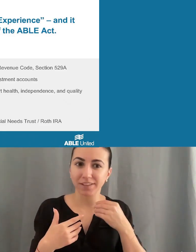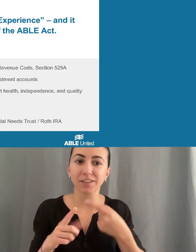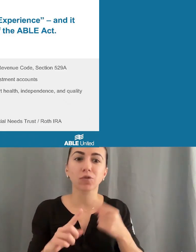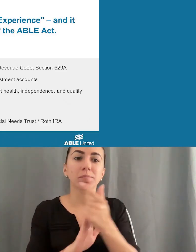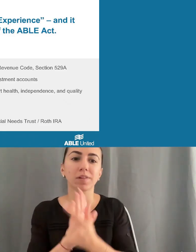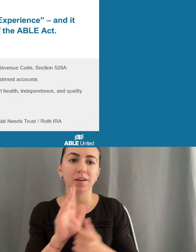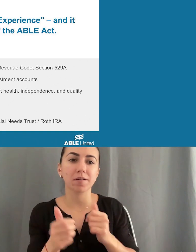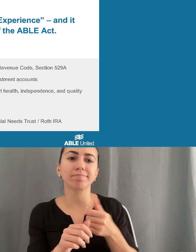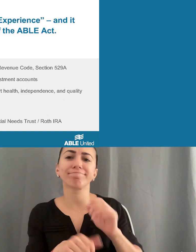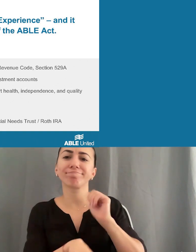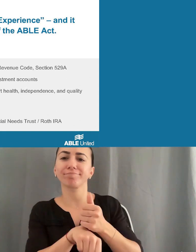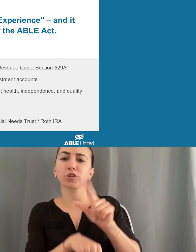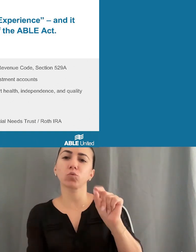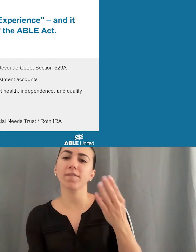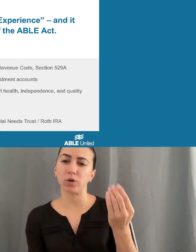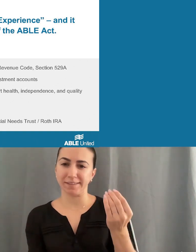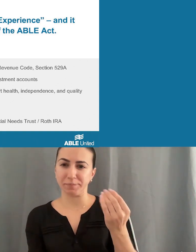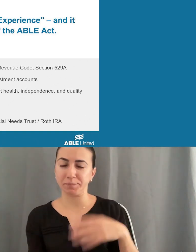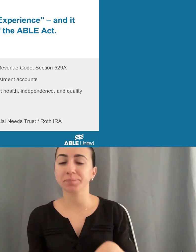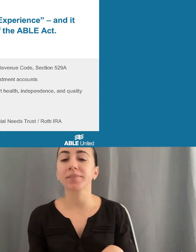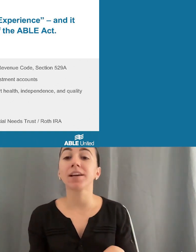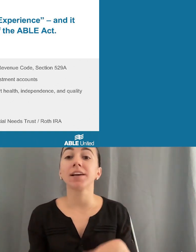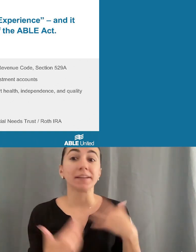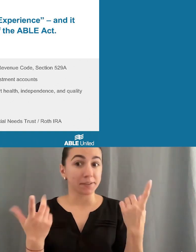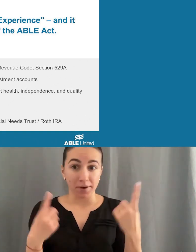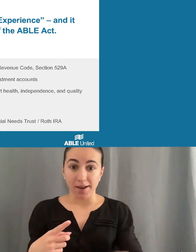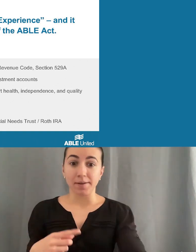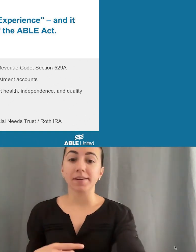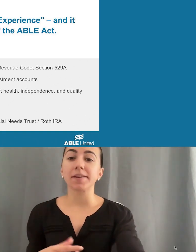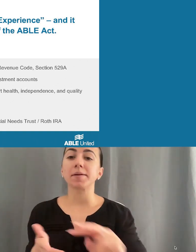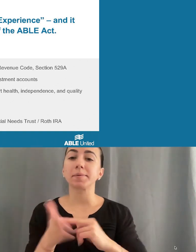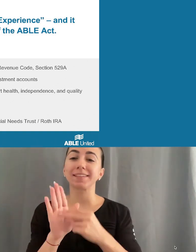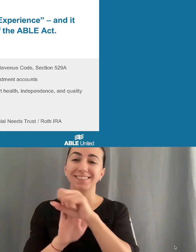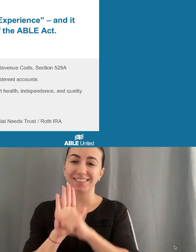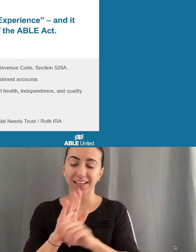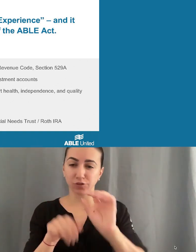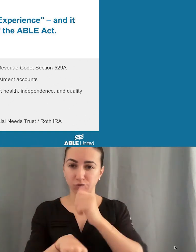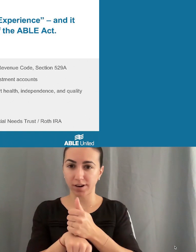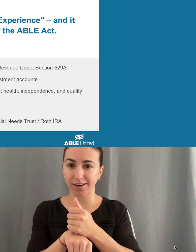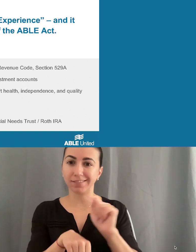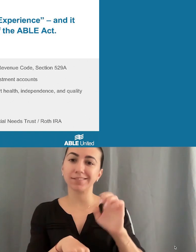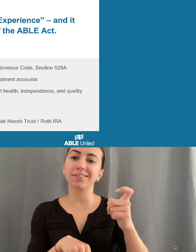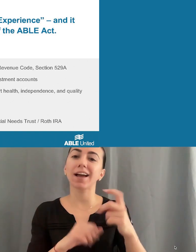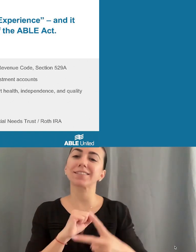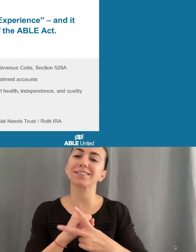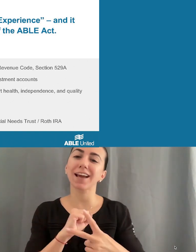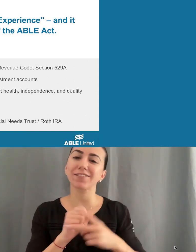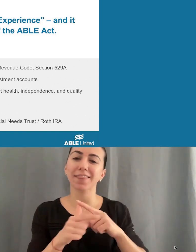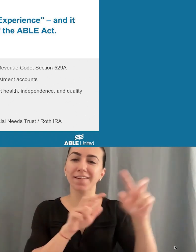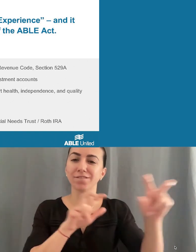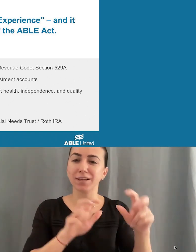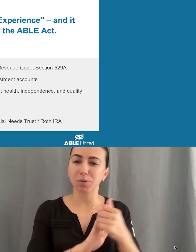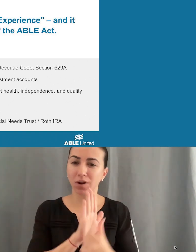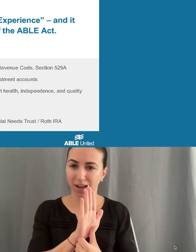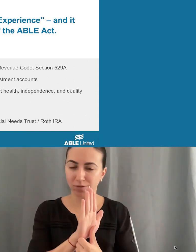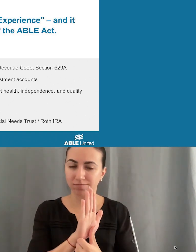legislation that passed back in 2014. And what it did was allowed states to create these tax-advantaged savings and investment accounts,